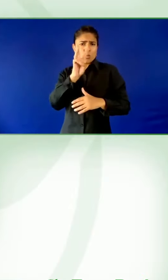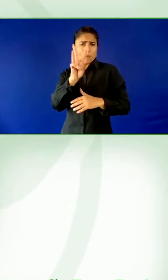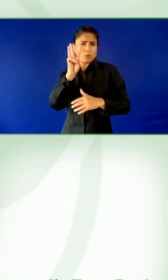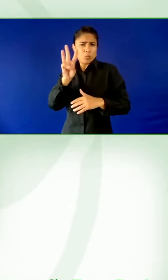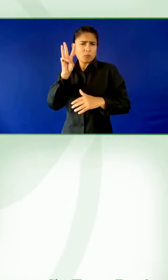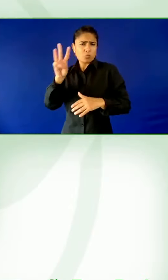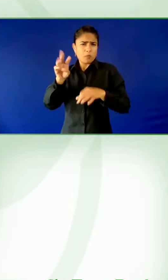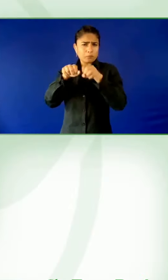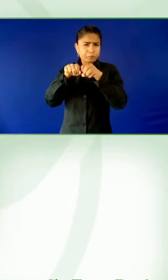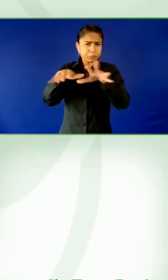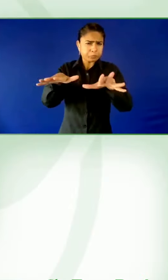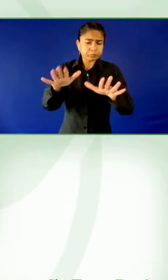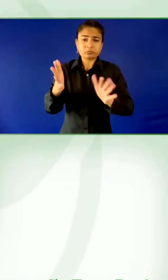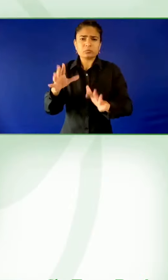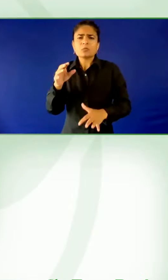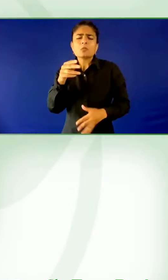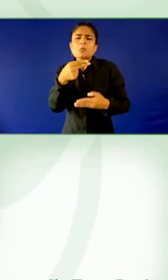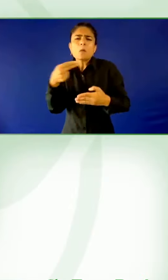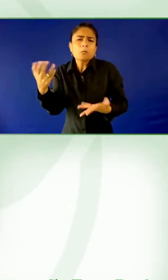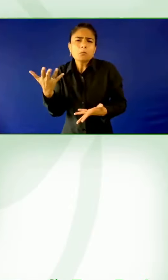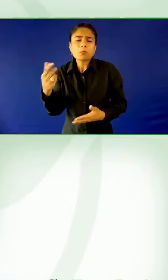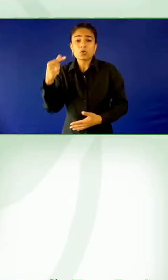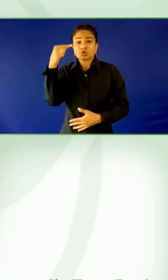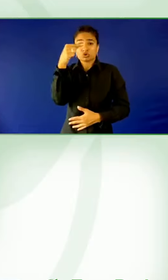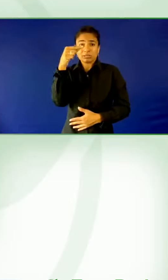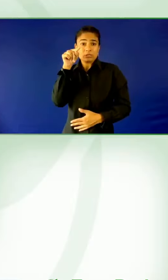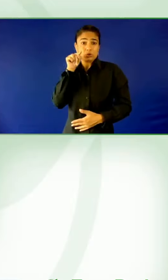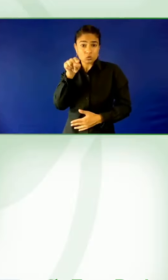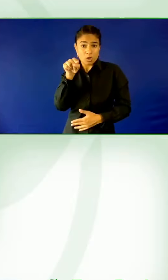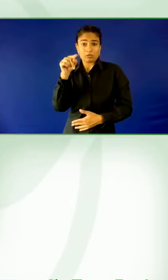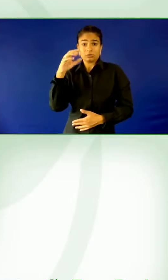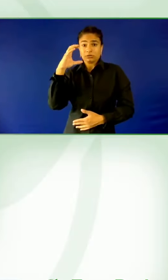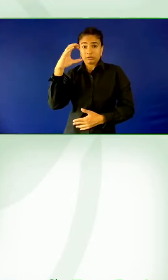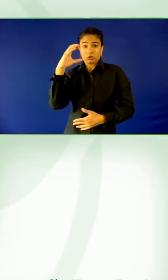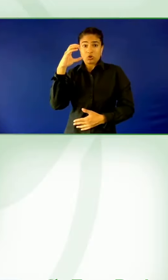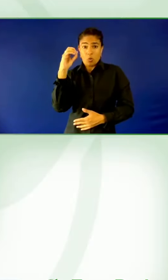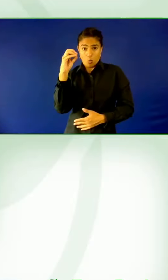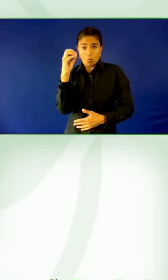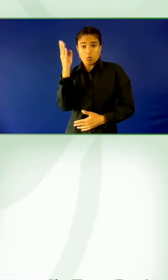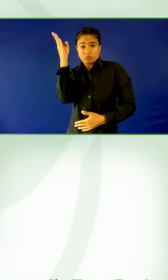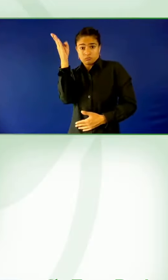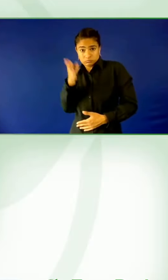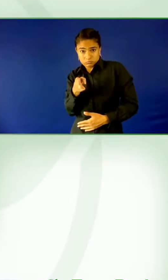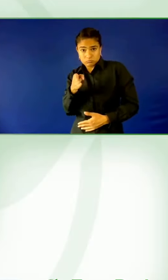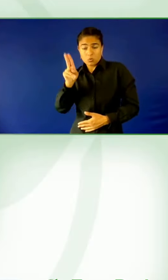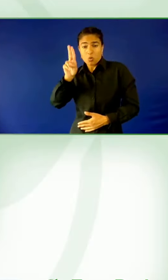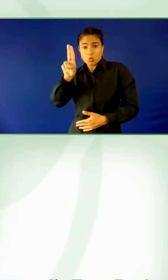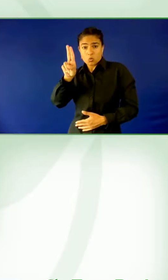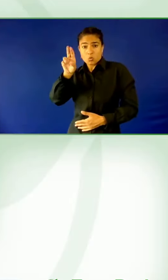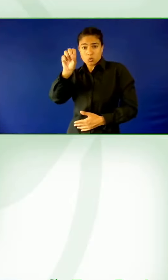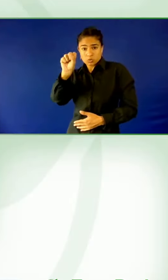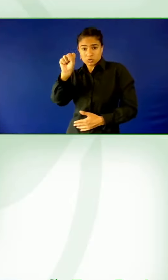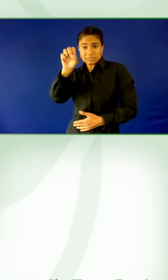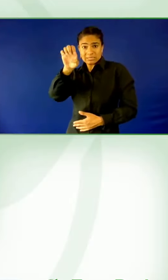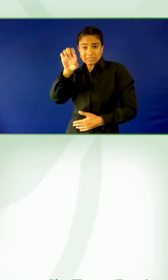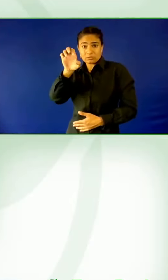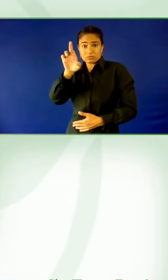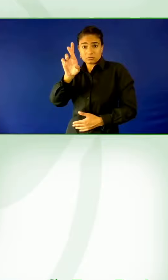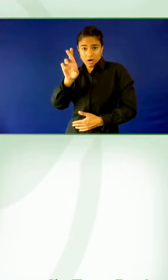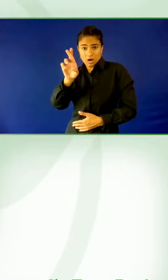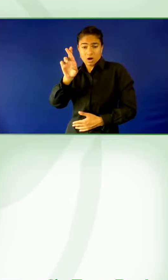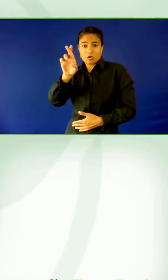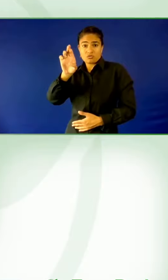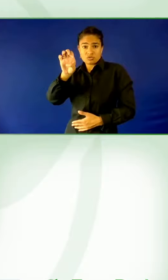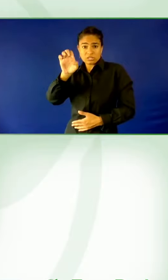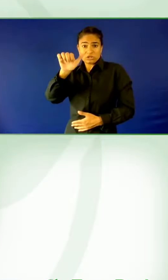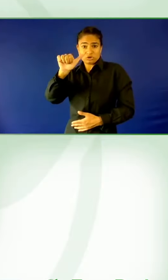g.co/user-research/advocate. Dan, am I? We have some cards we can hand out after as well. Yes, we have individual cards for everybody in this room Great. as well that we can hand out